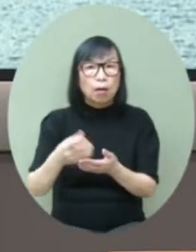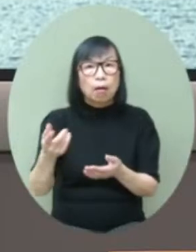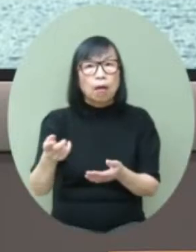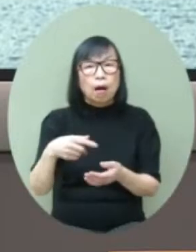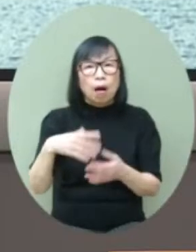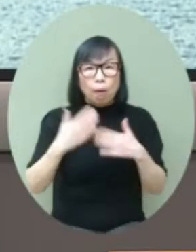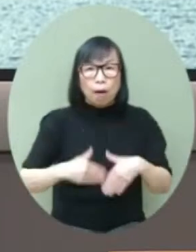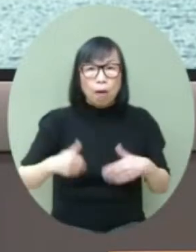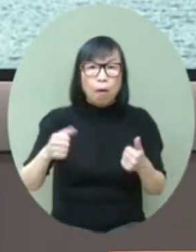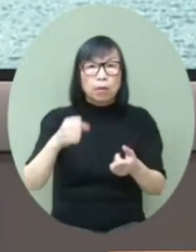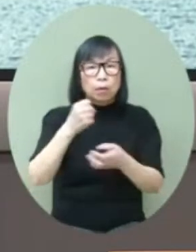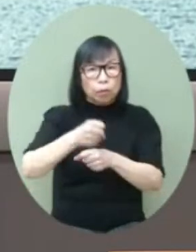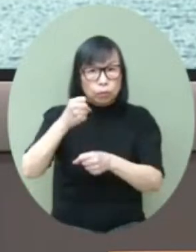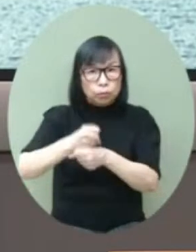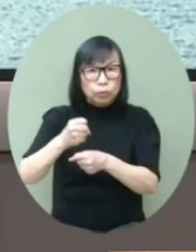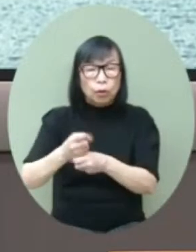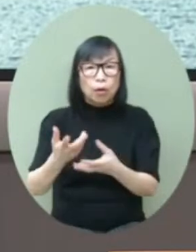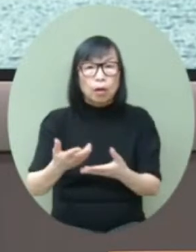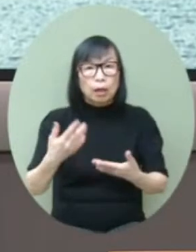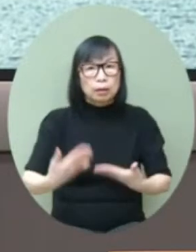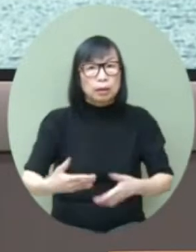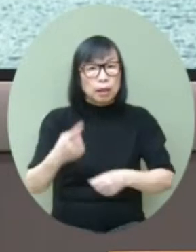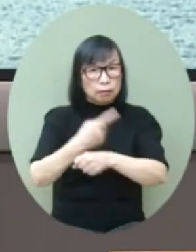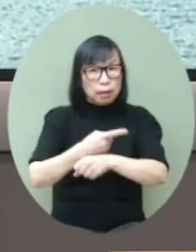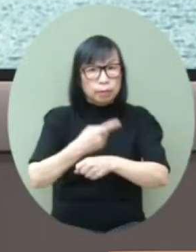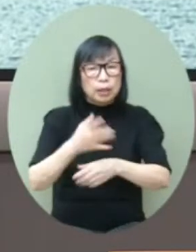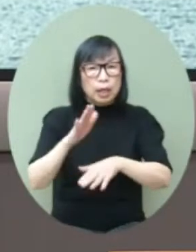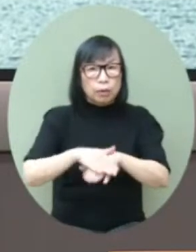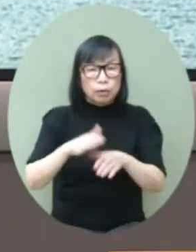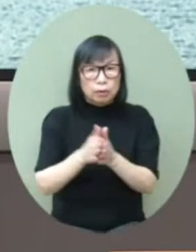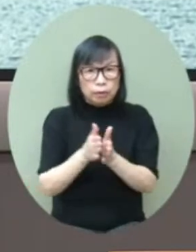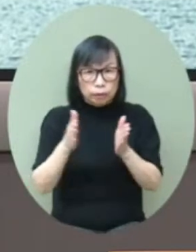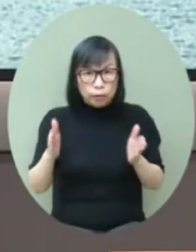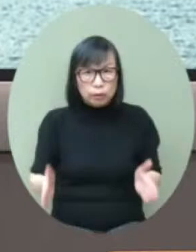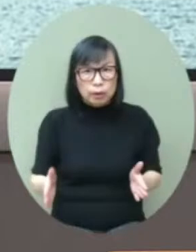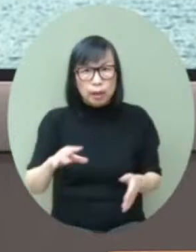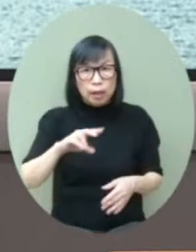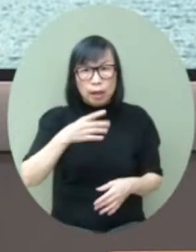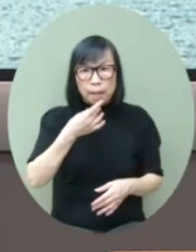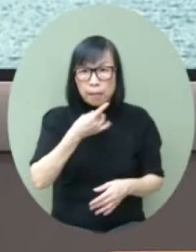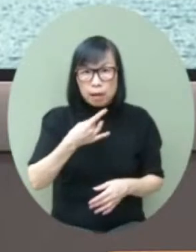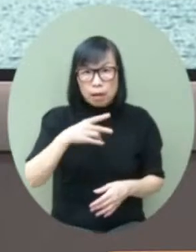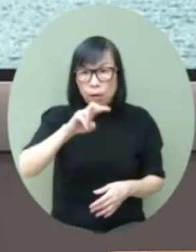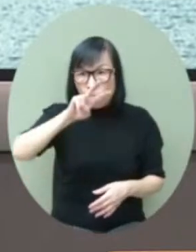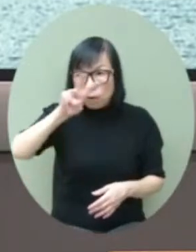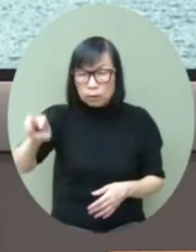Has been to all these places, different places in Hong Kong for work. During the